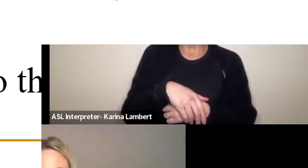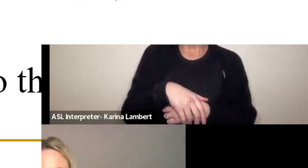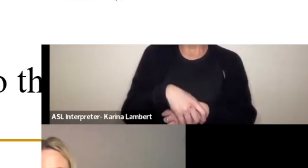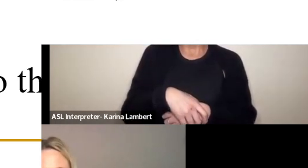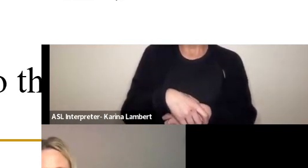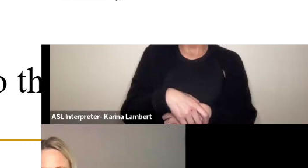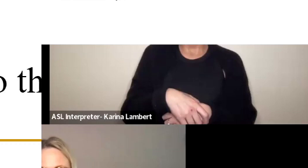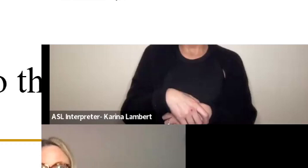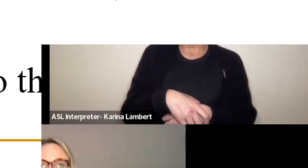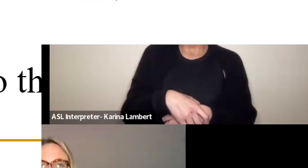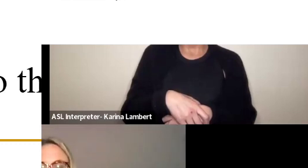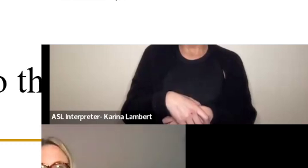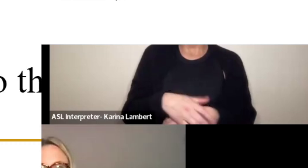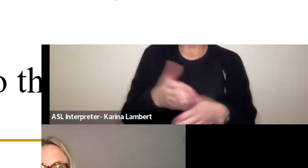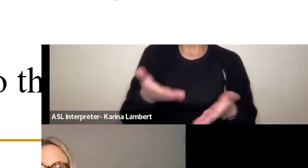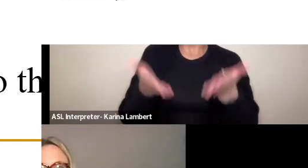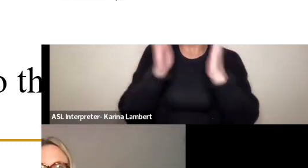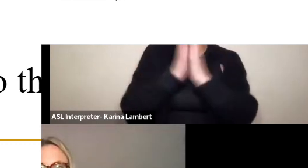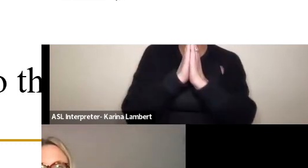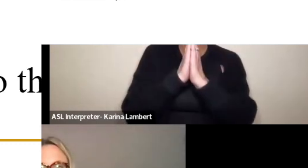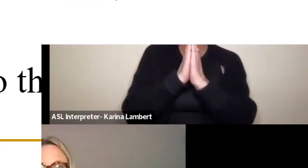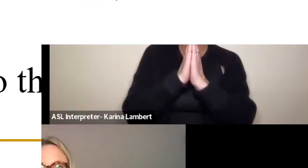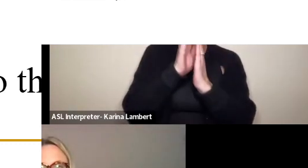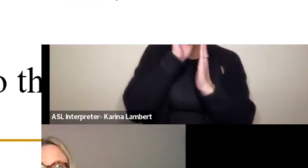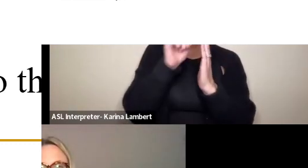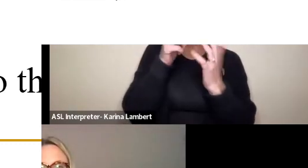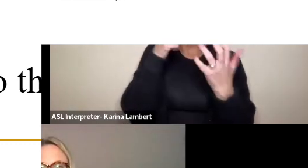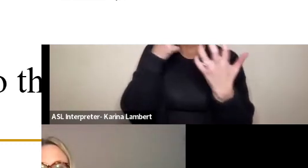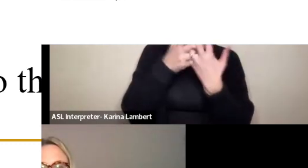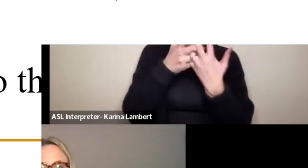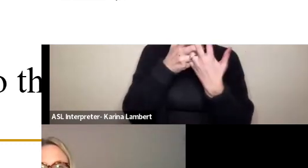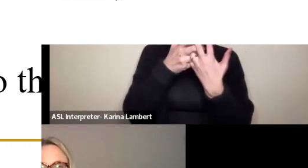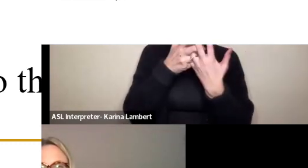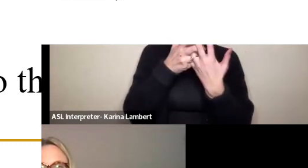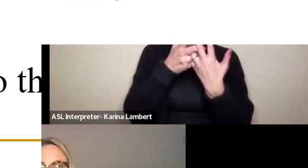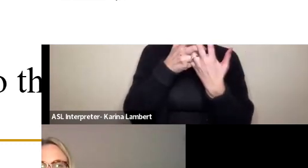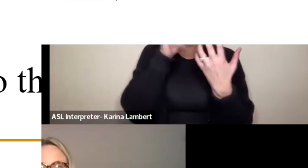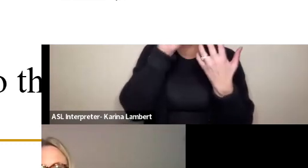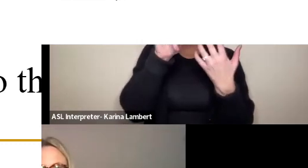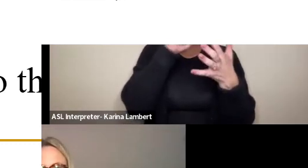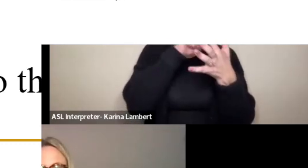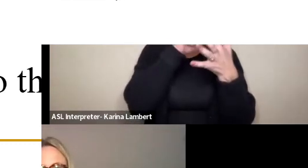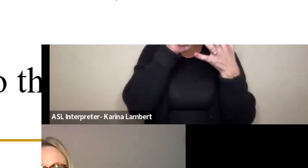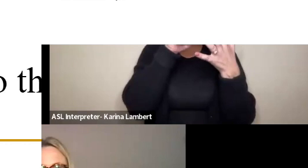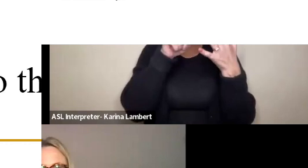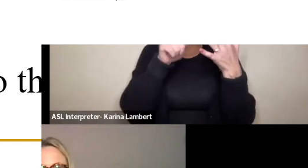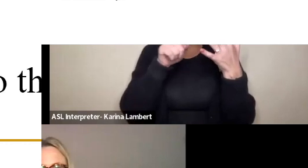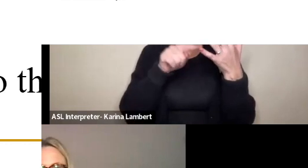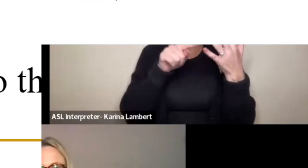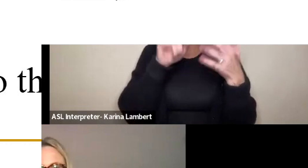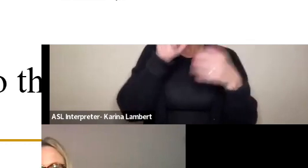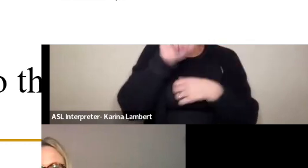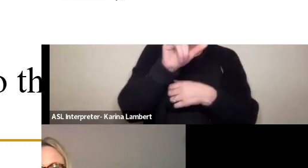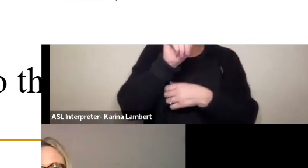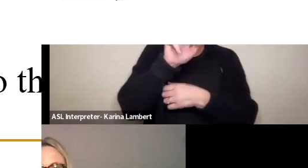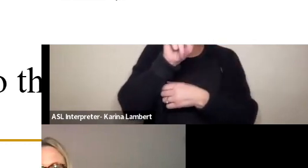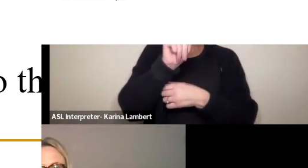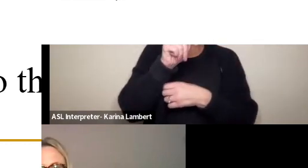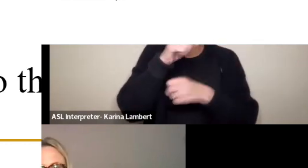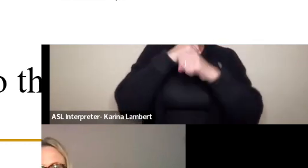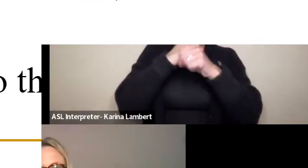that is presented to us does not fit within those guidelines. The trust protector is going